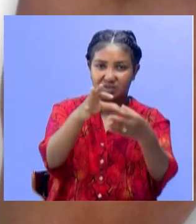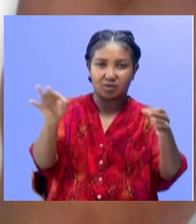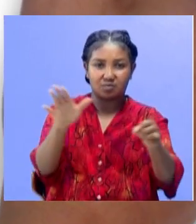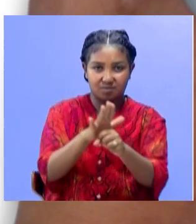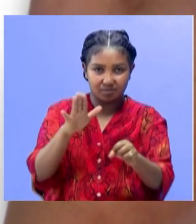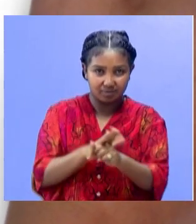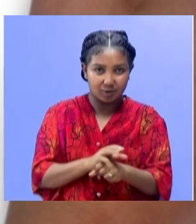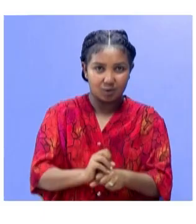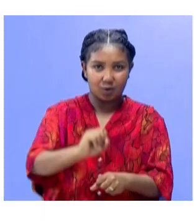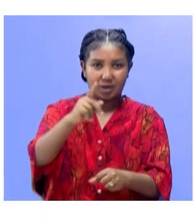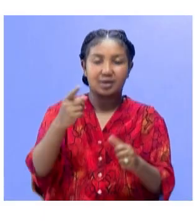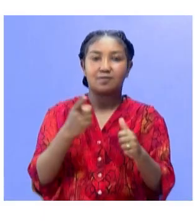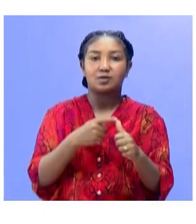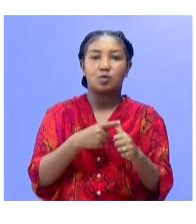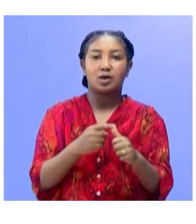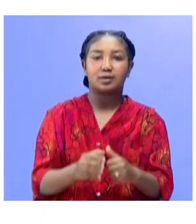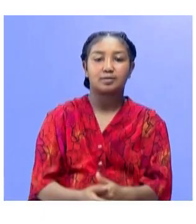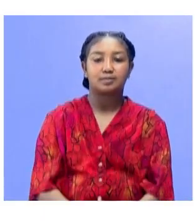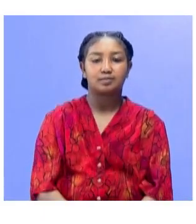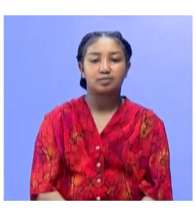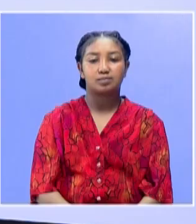Okay? The first one,